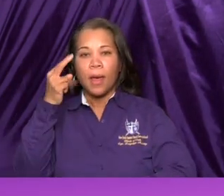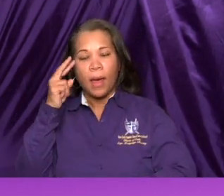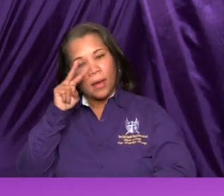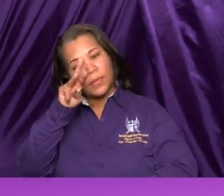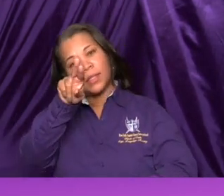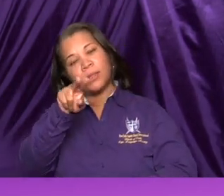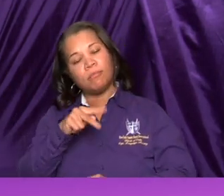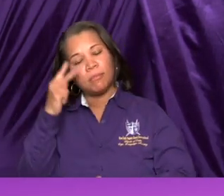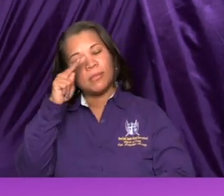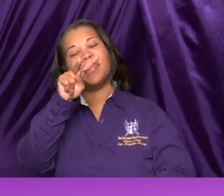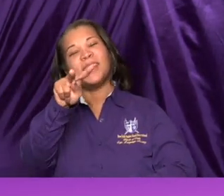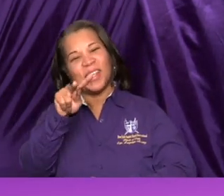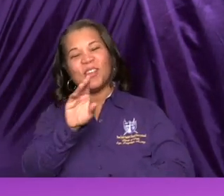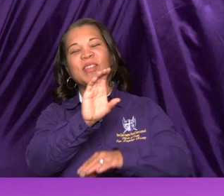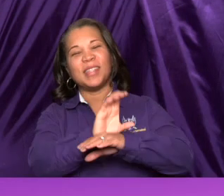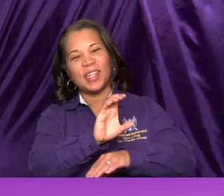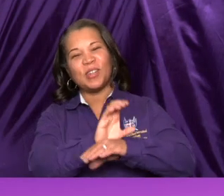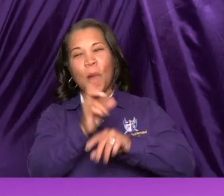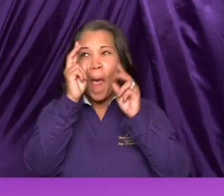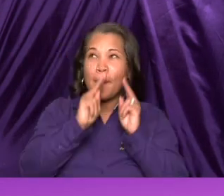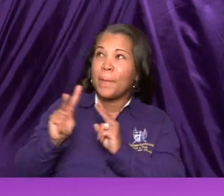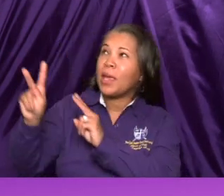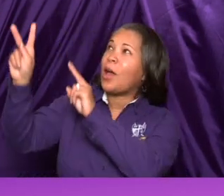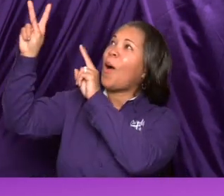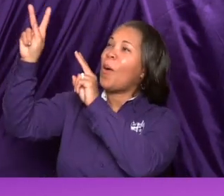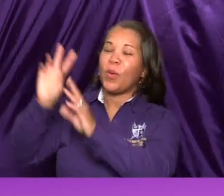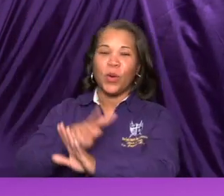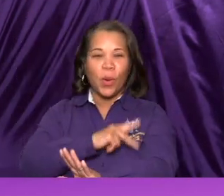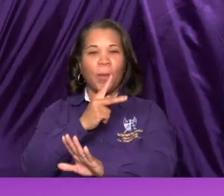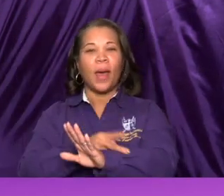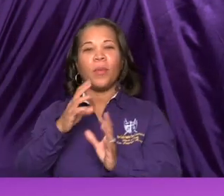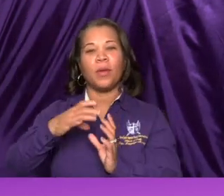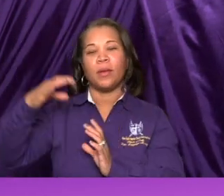the sanctuary and behold your power and glory.